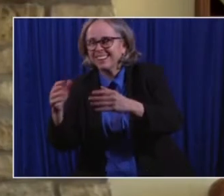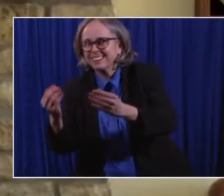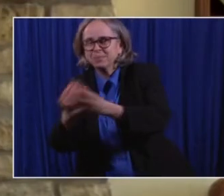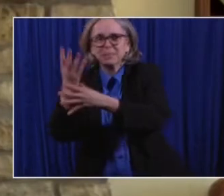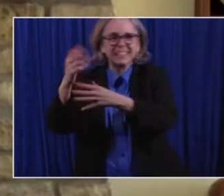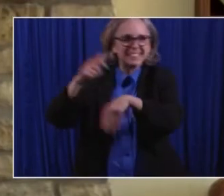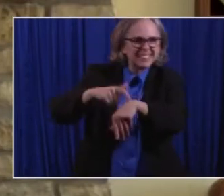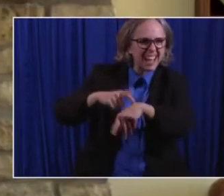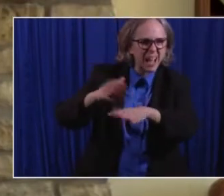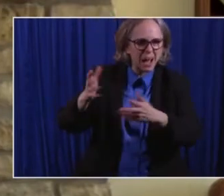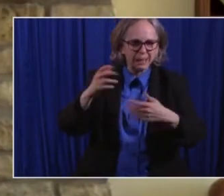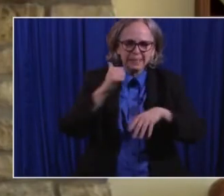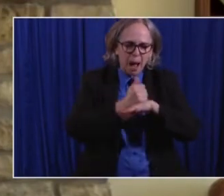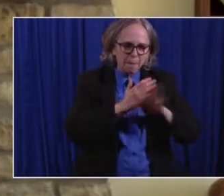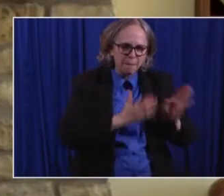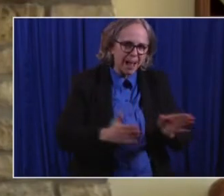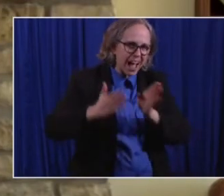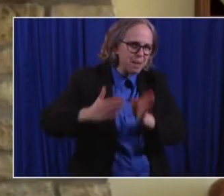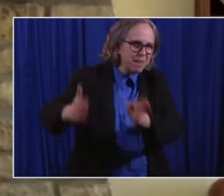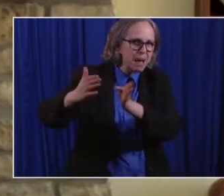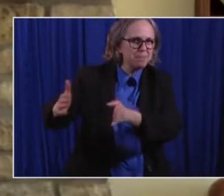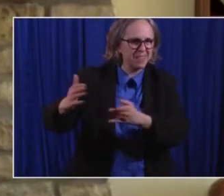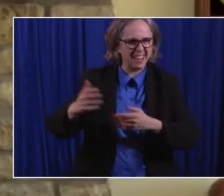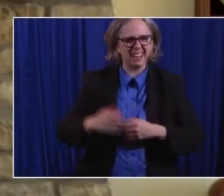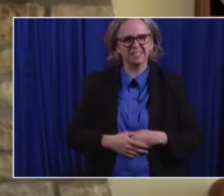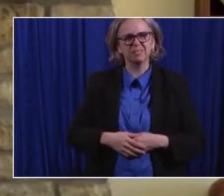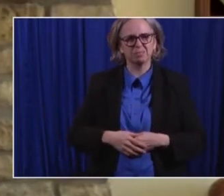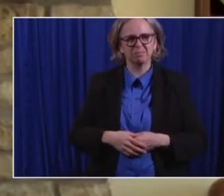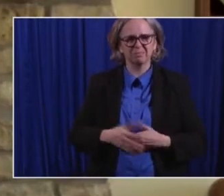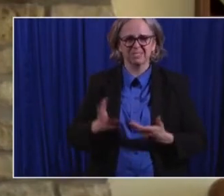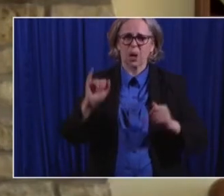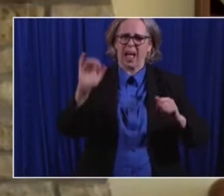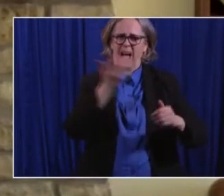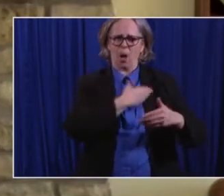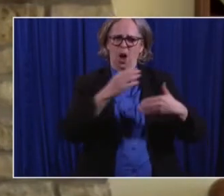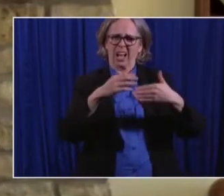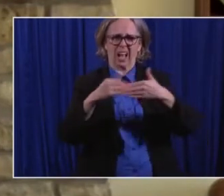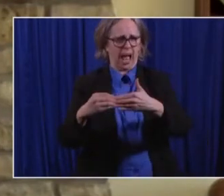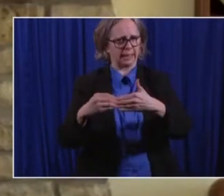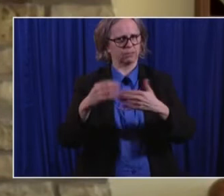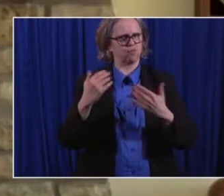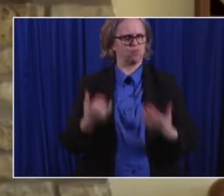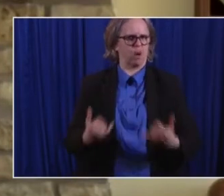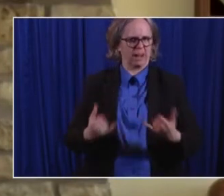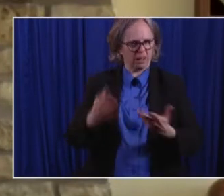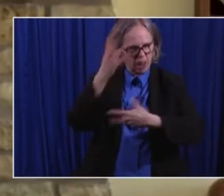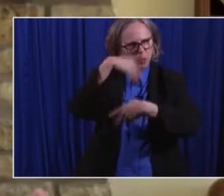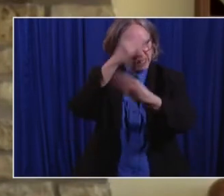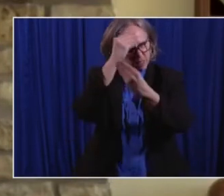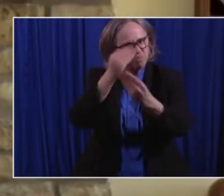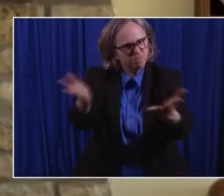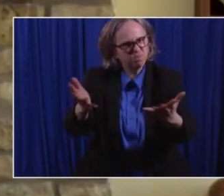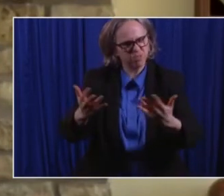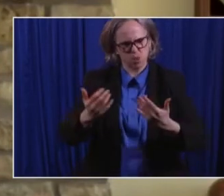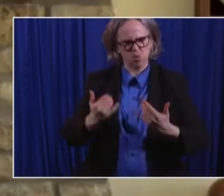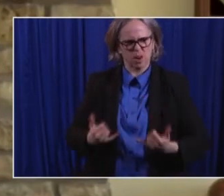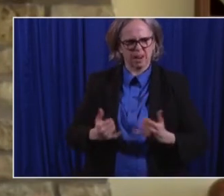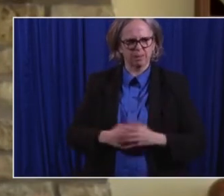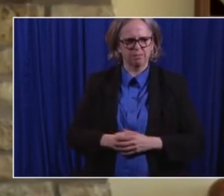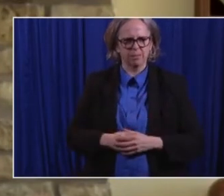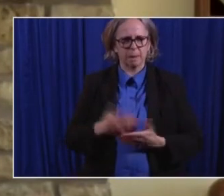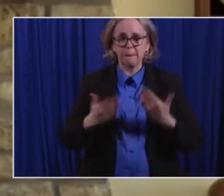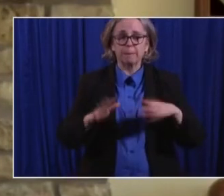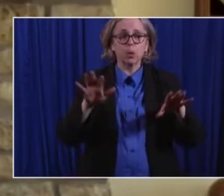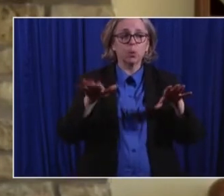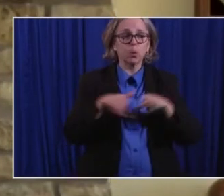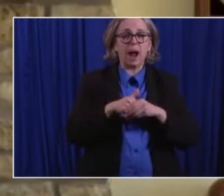this is the best we can tell you at this point. And maybe if you're getting married in July, things will be a